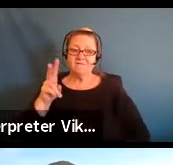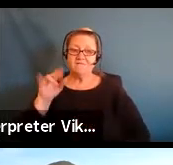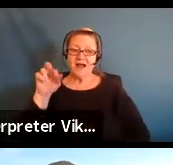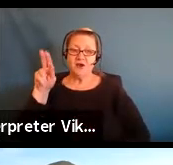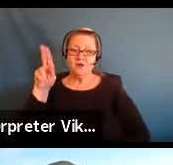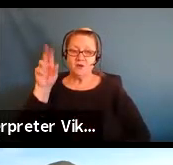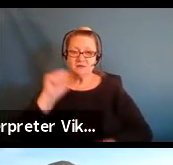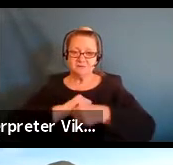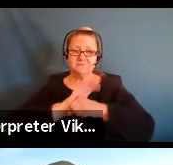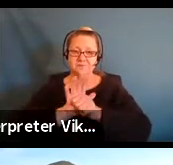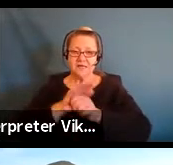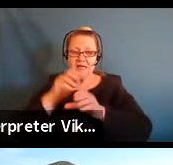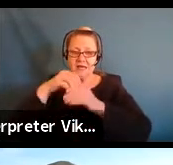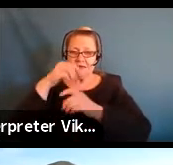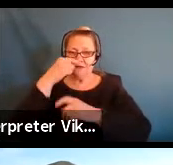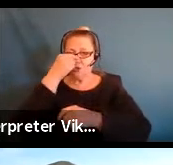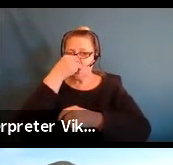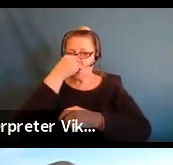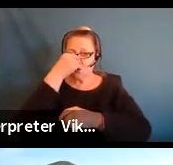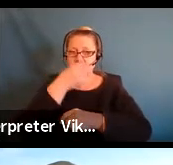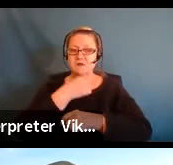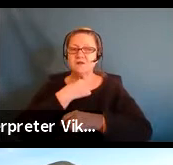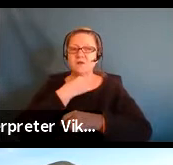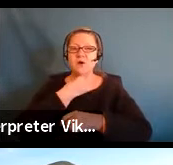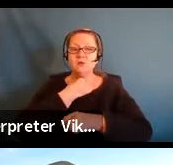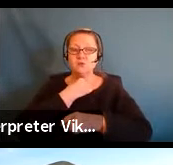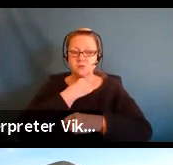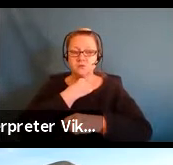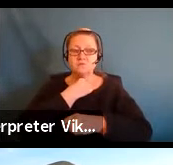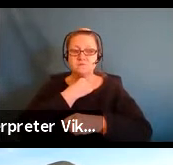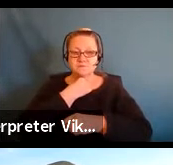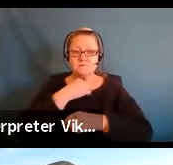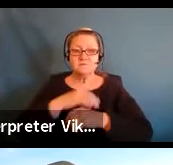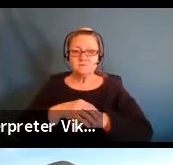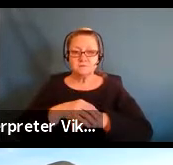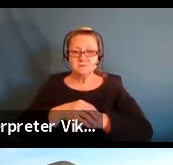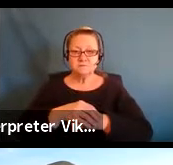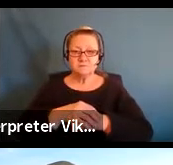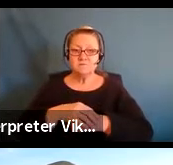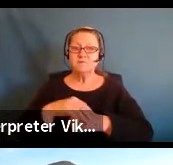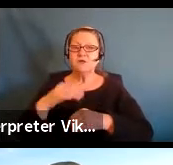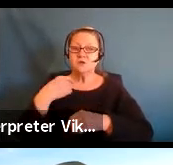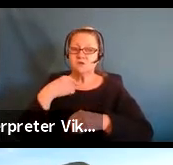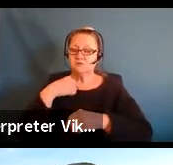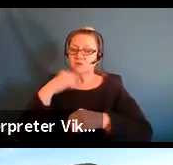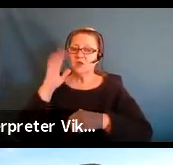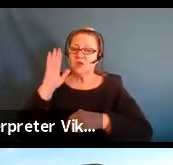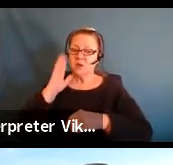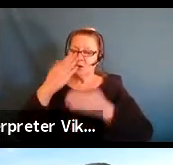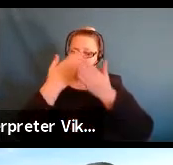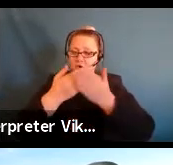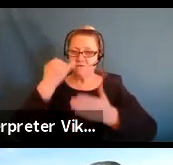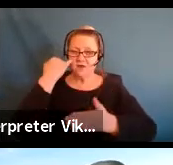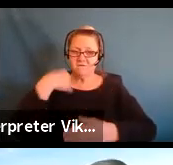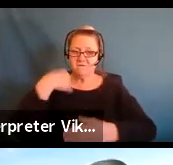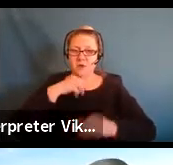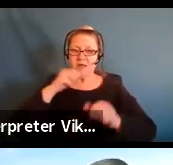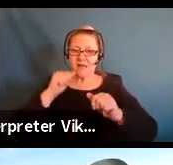real signal that we're going to, be able to rely on these vaccines to cut